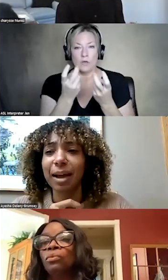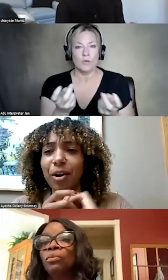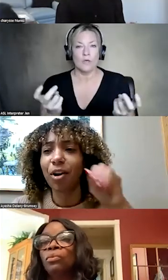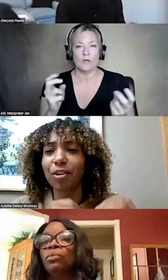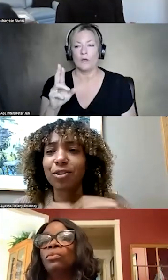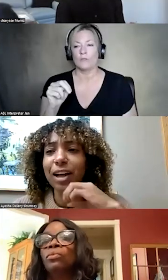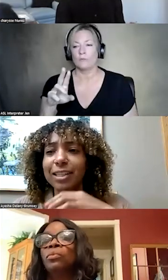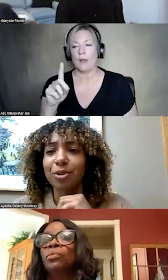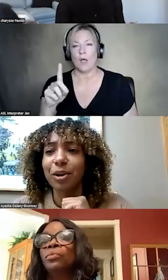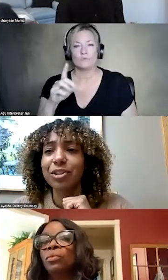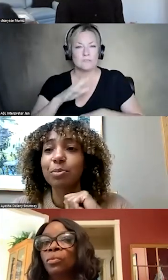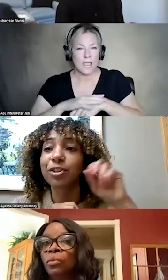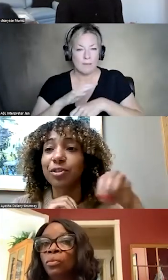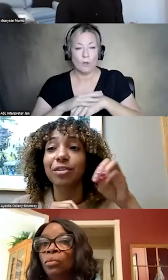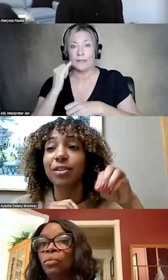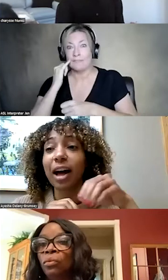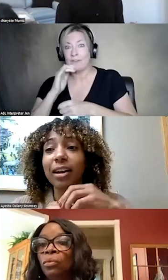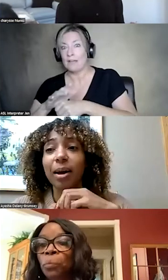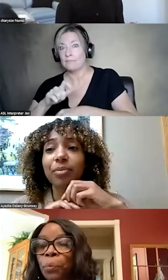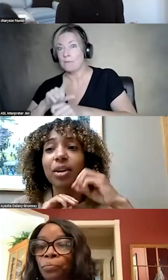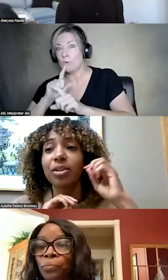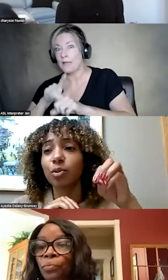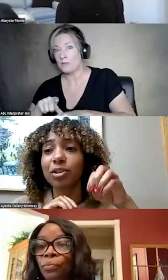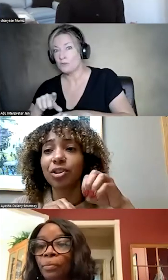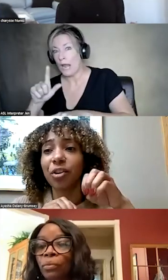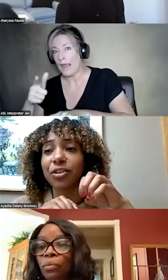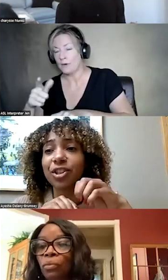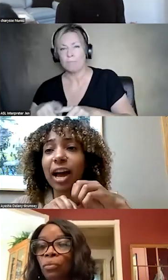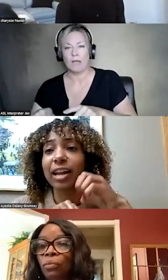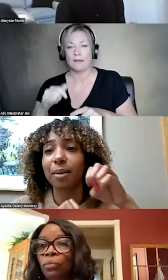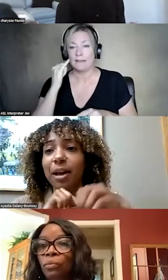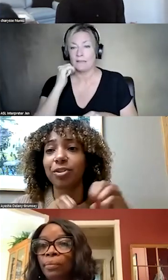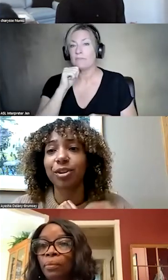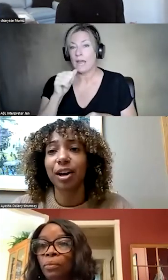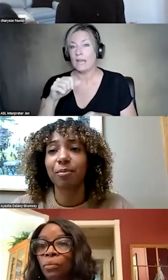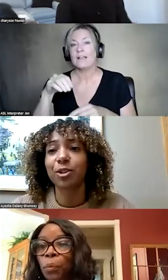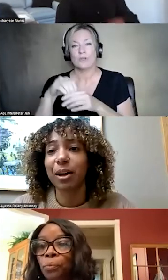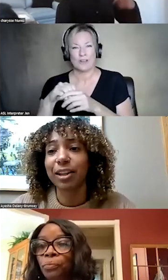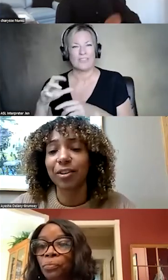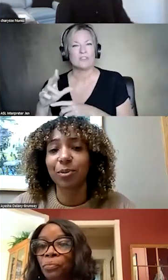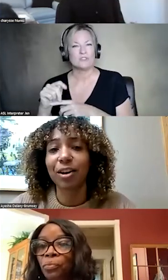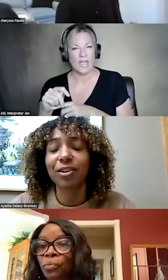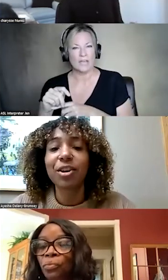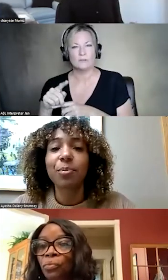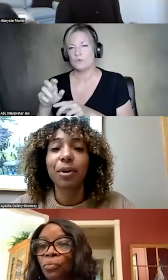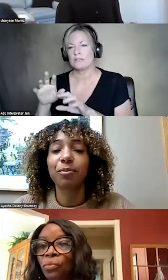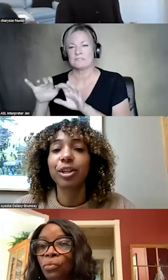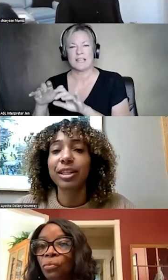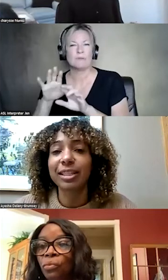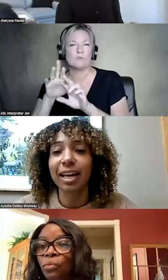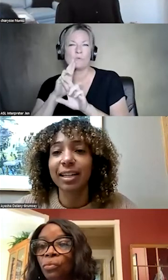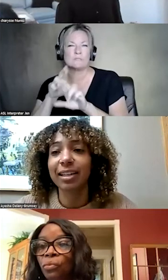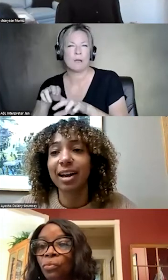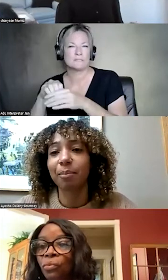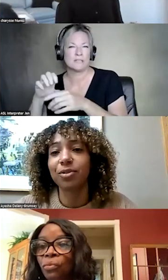said, if we have time, I'll also flag some of those questions. But Charysse, if not, those questions are in the chat, and you can respond there as well. But I'm